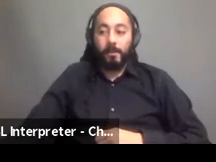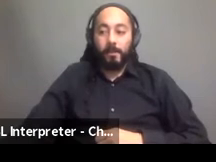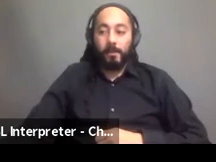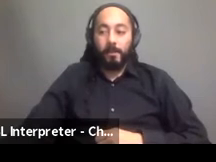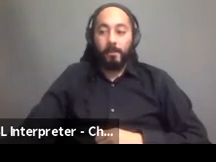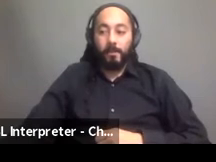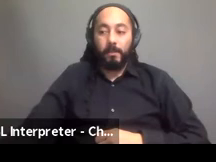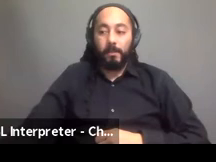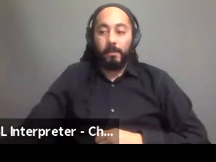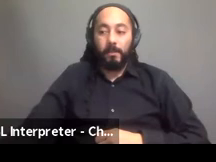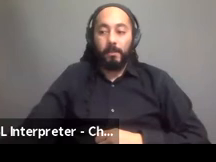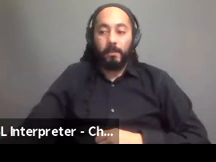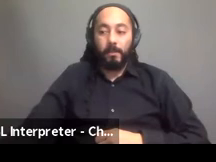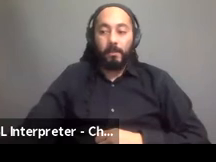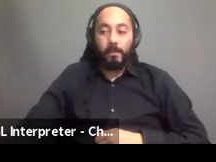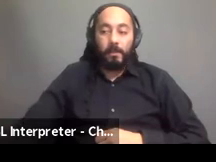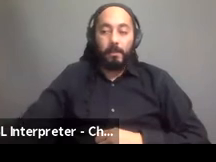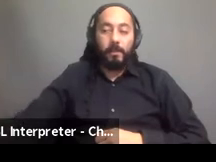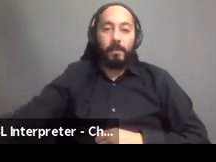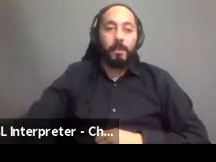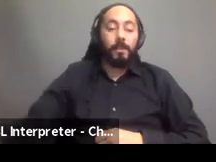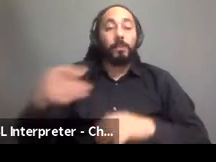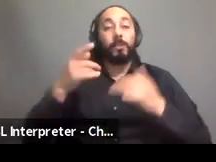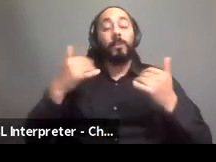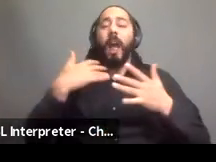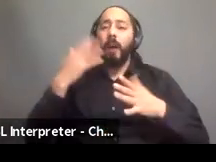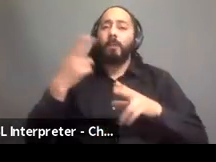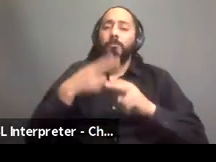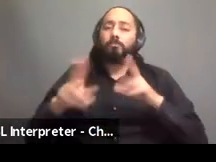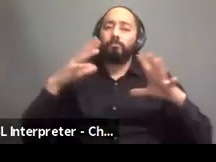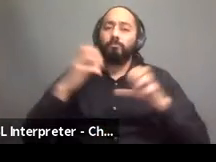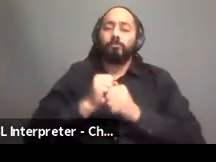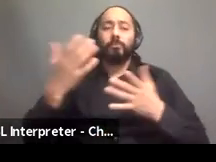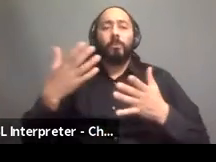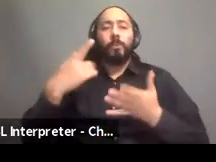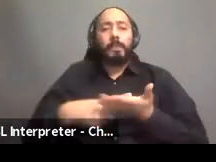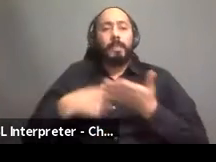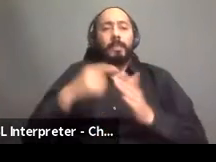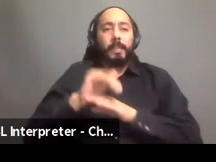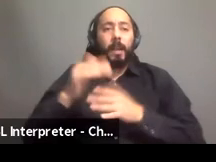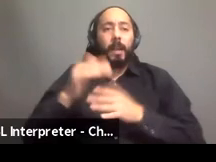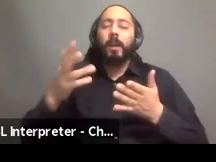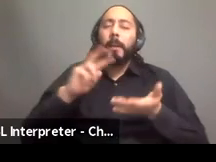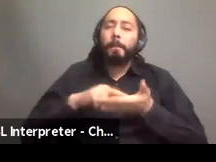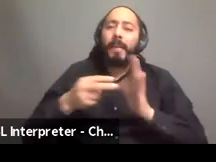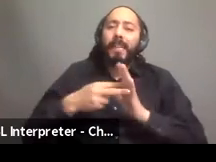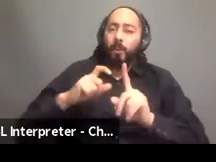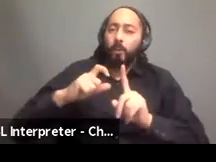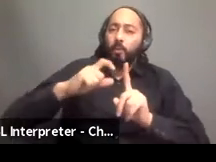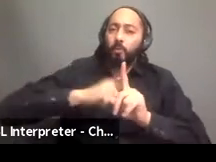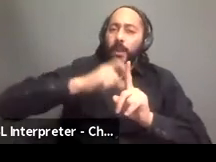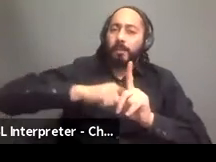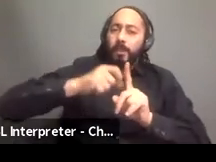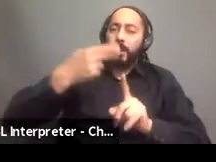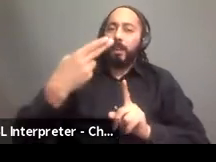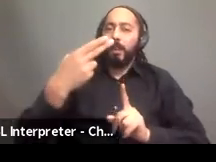with just talking about what is sexual harassment, how do we define it, and then you're also going to discuss a bit about what are some of the